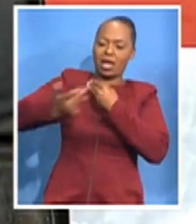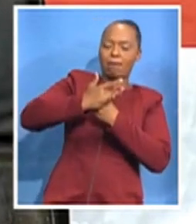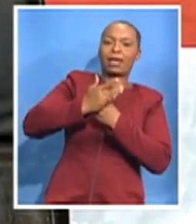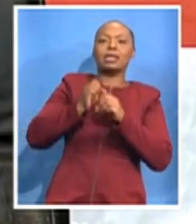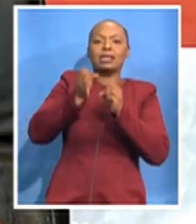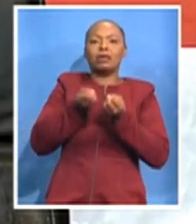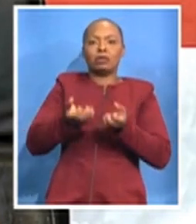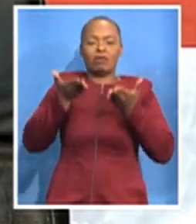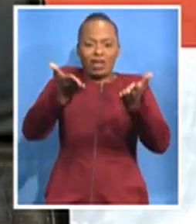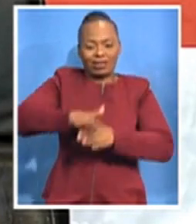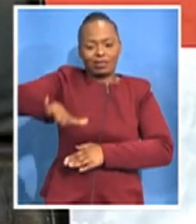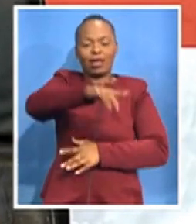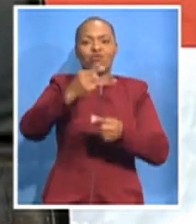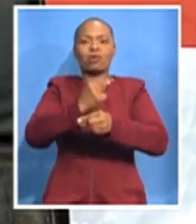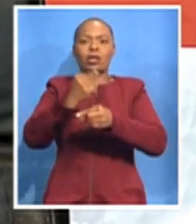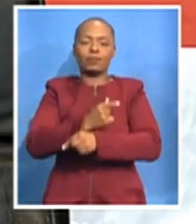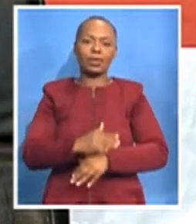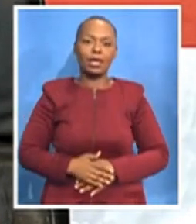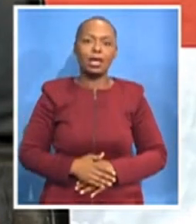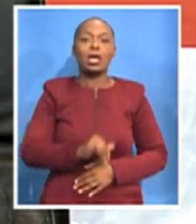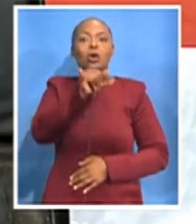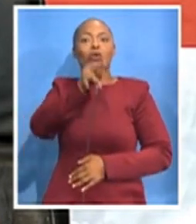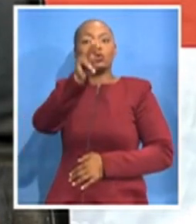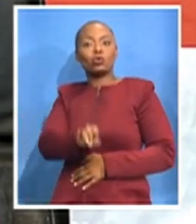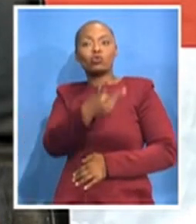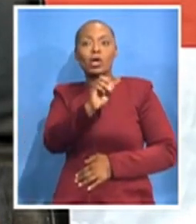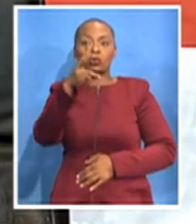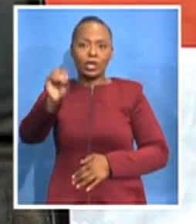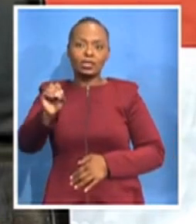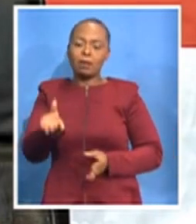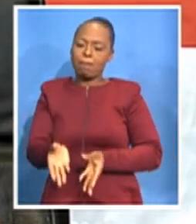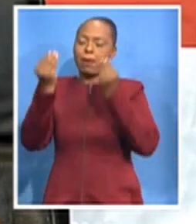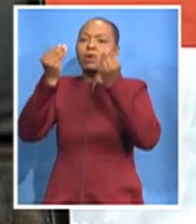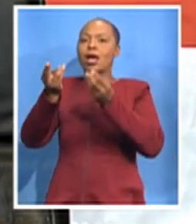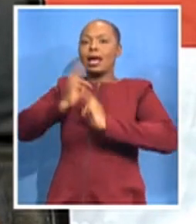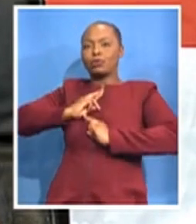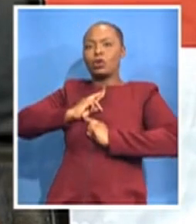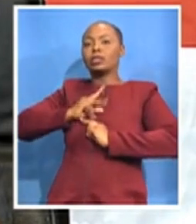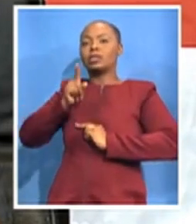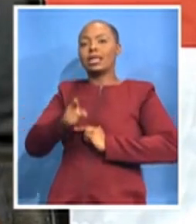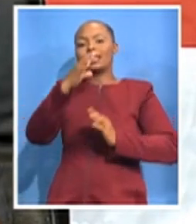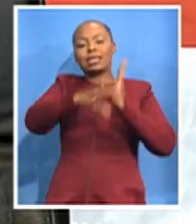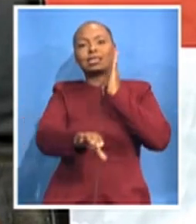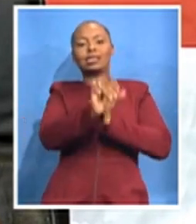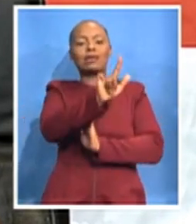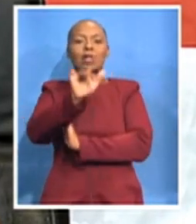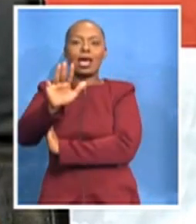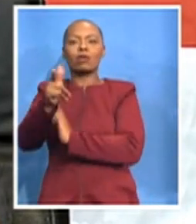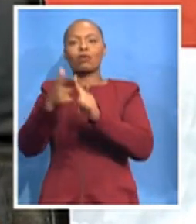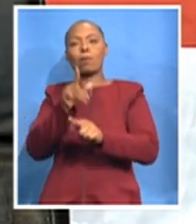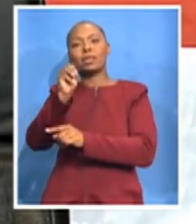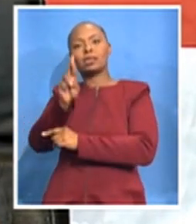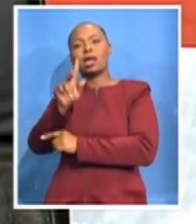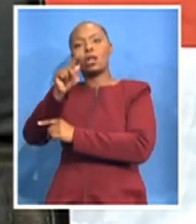in June 2020, we received a response to our Section 79 from Mr. Lekhodi, from the CEO